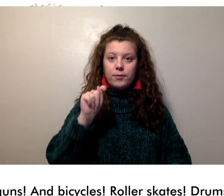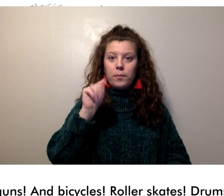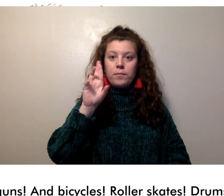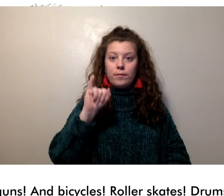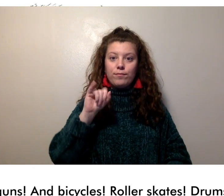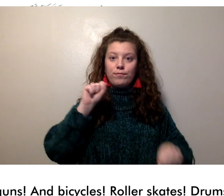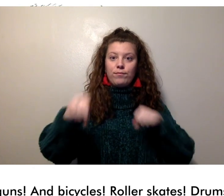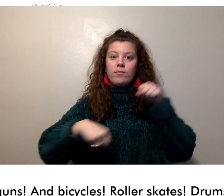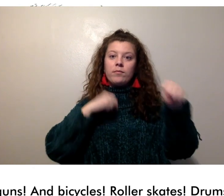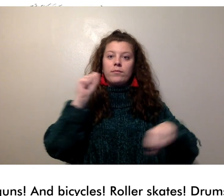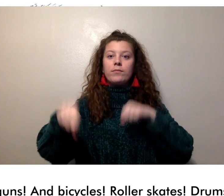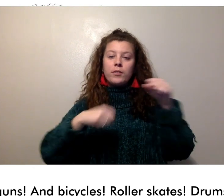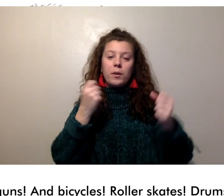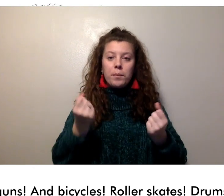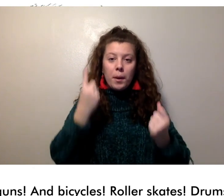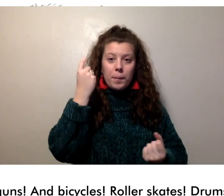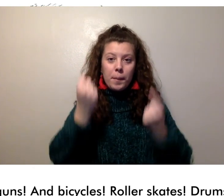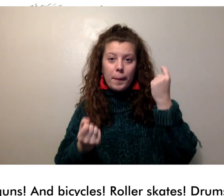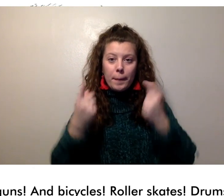plums.